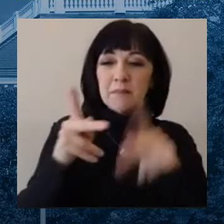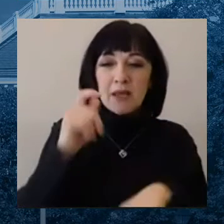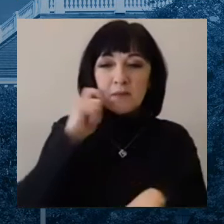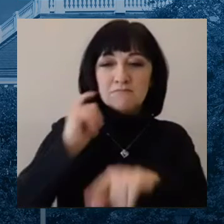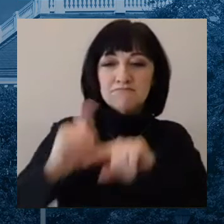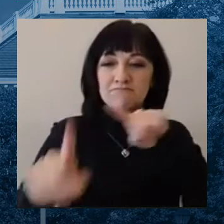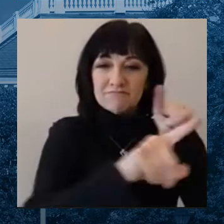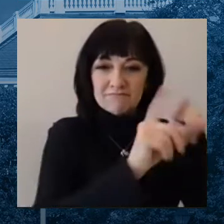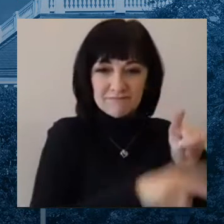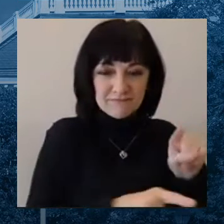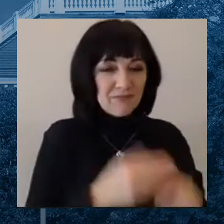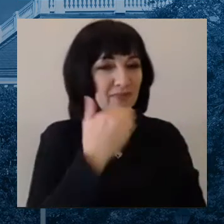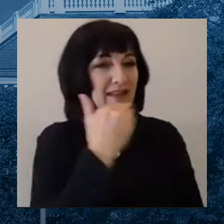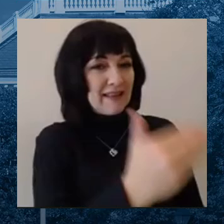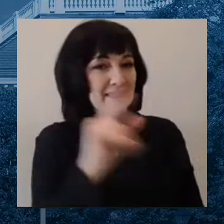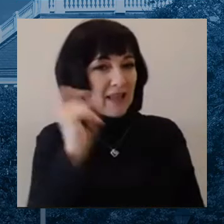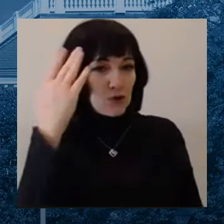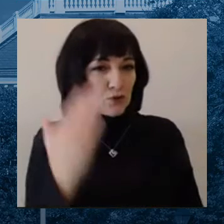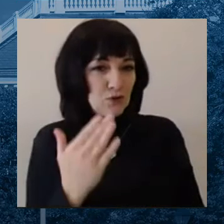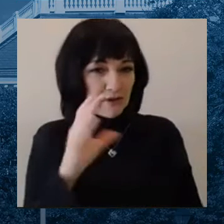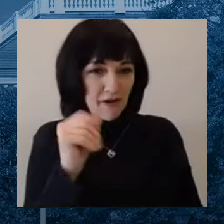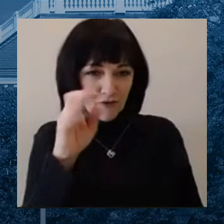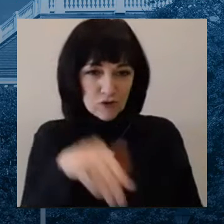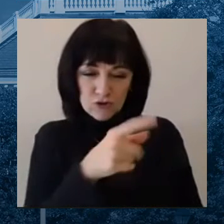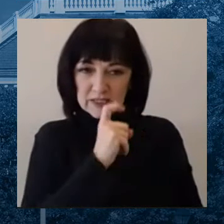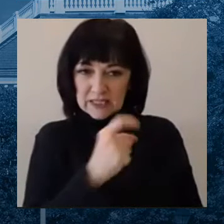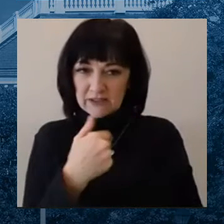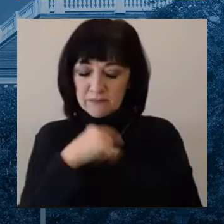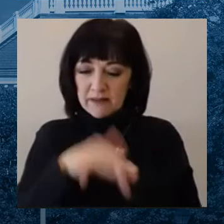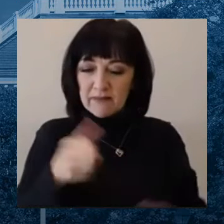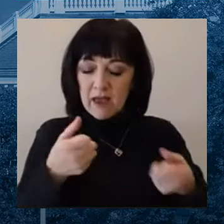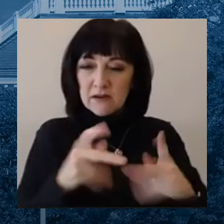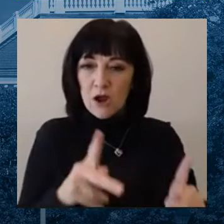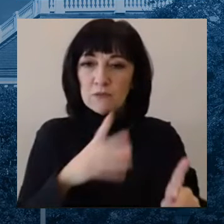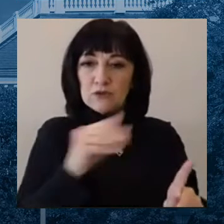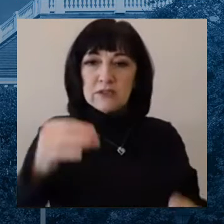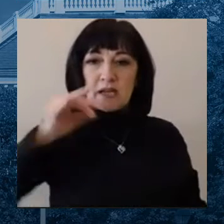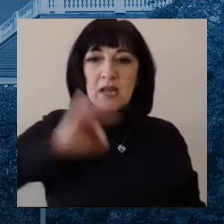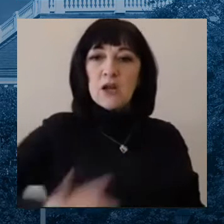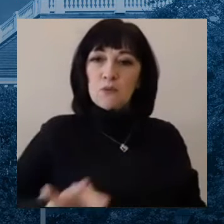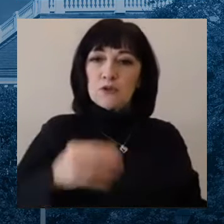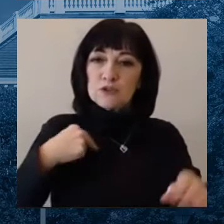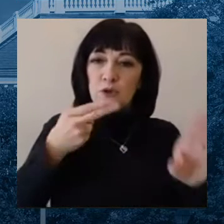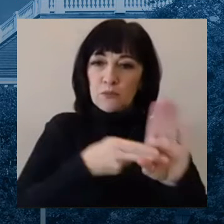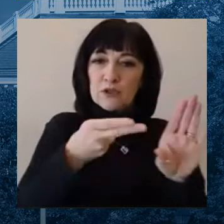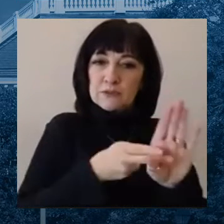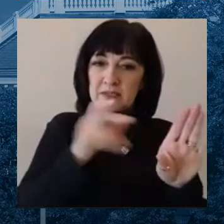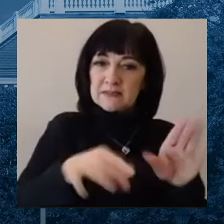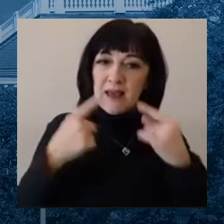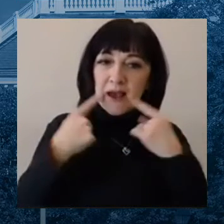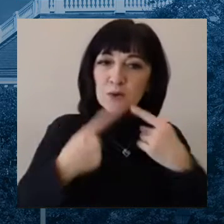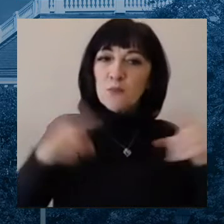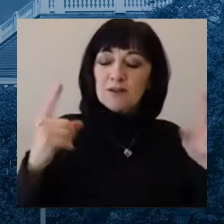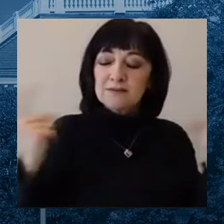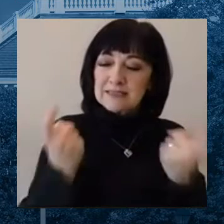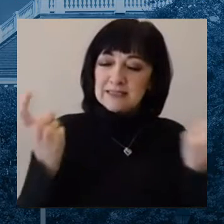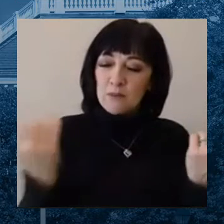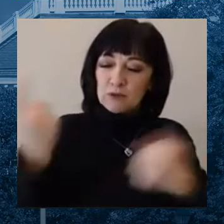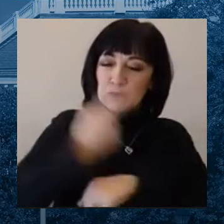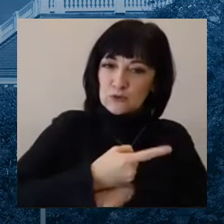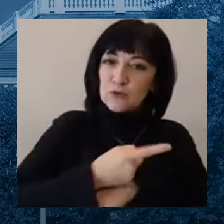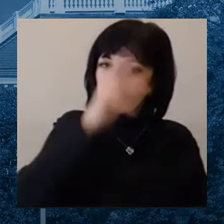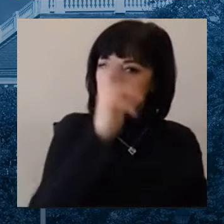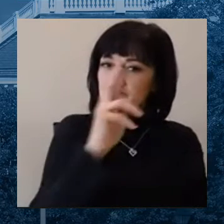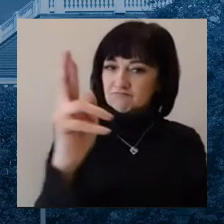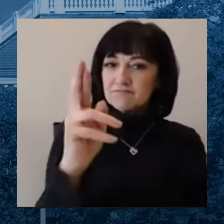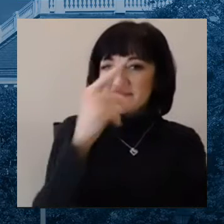Thank you, Governor Carney, for giving me the opportunity and privilege of participating in the proclamation ceremony in honor of Black History